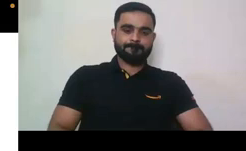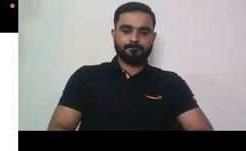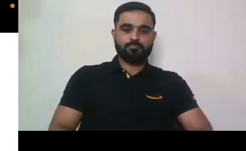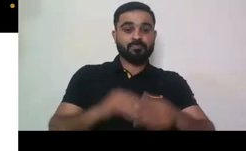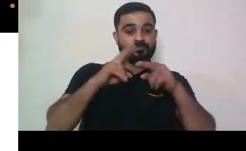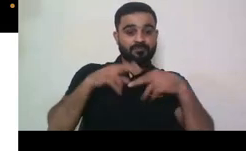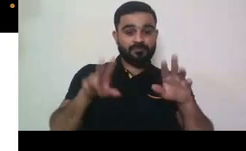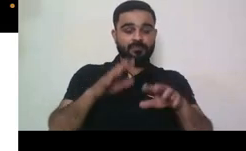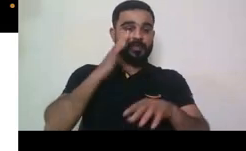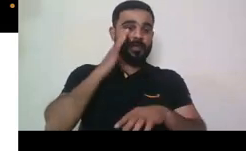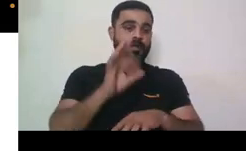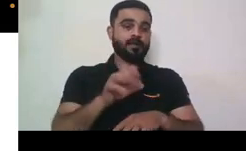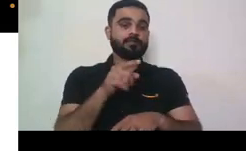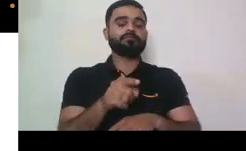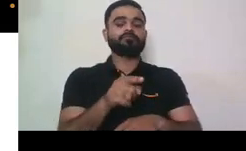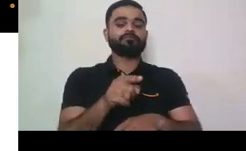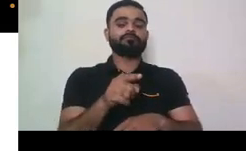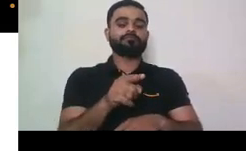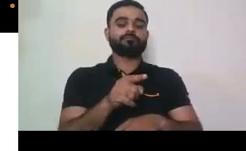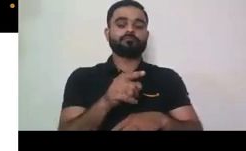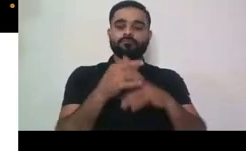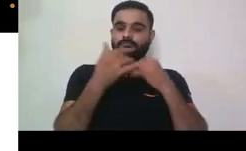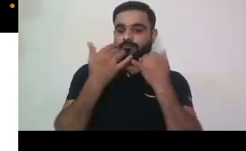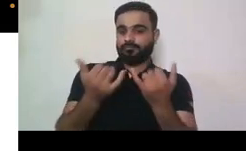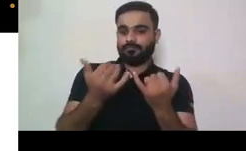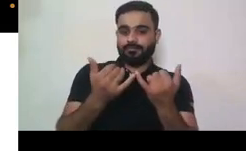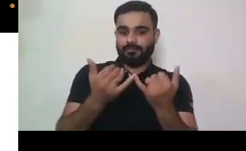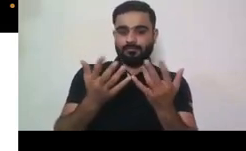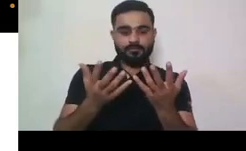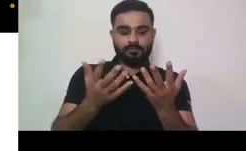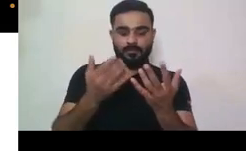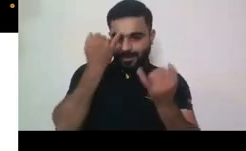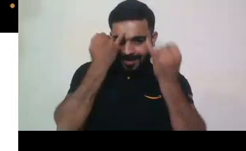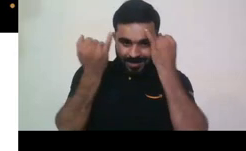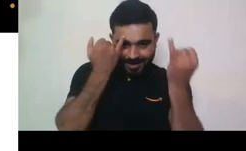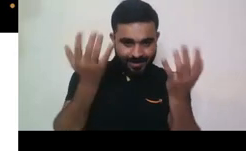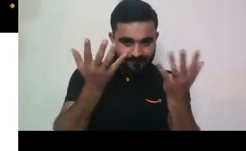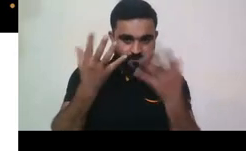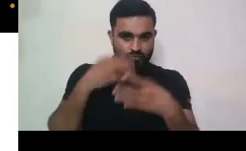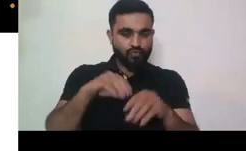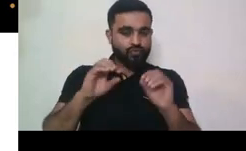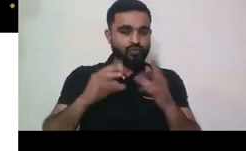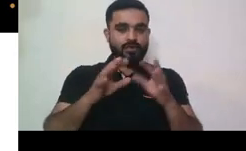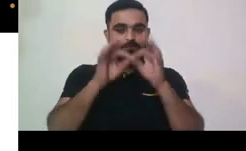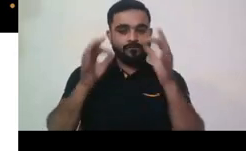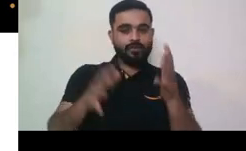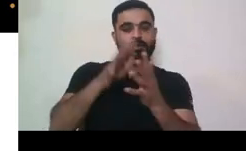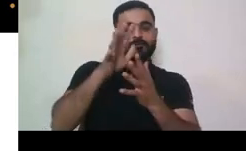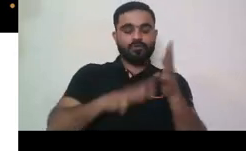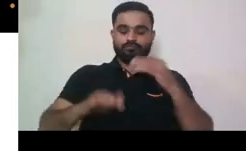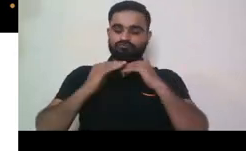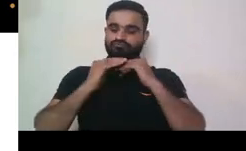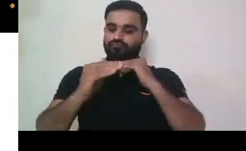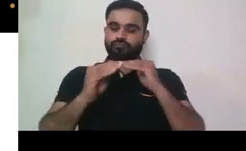Finally, the most important part, now you have got an idea about how to start, form, sustain, and evaluate the